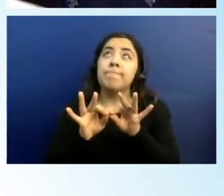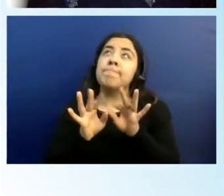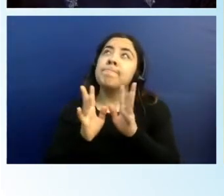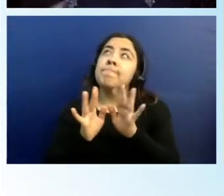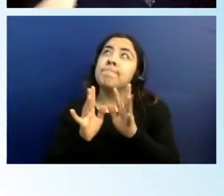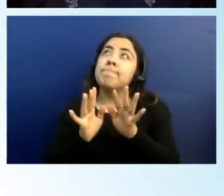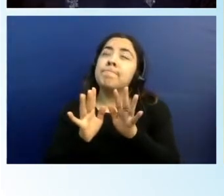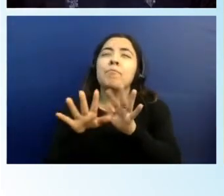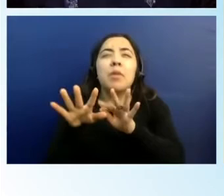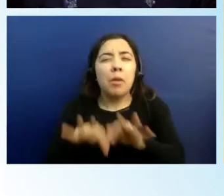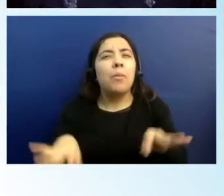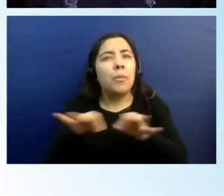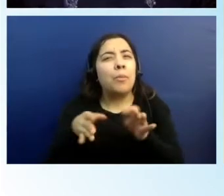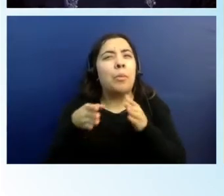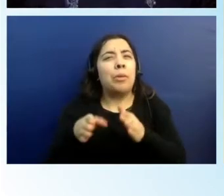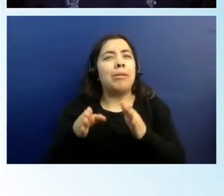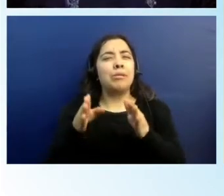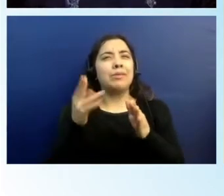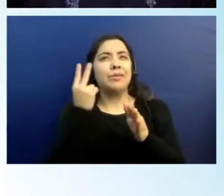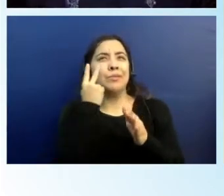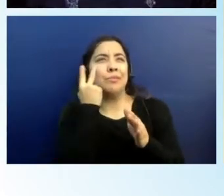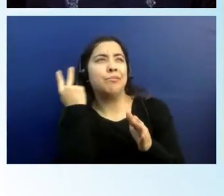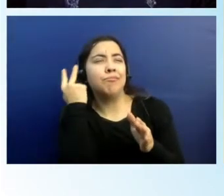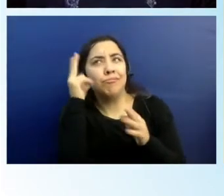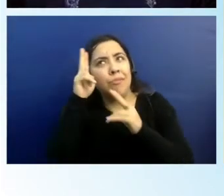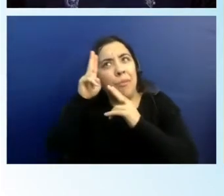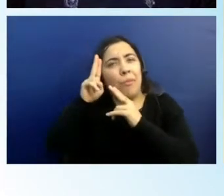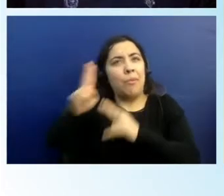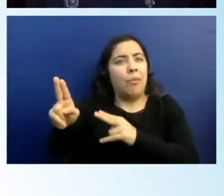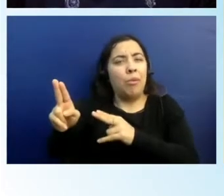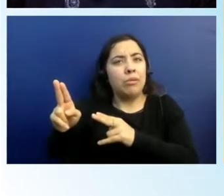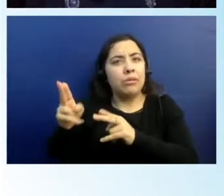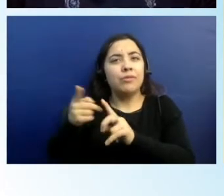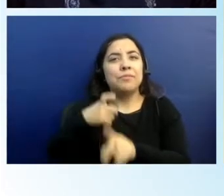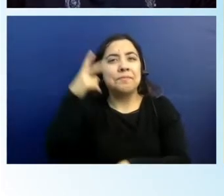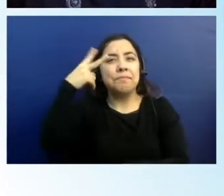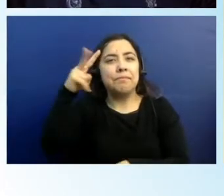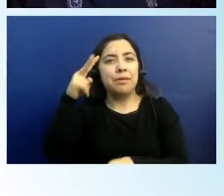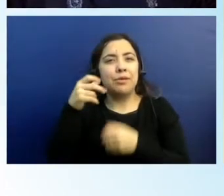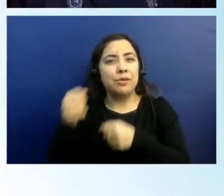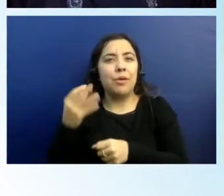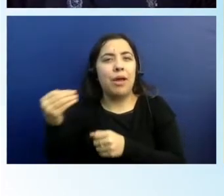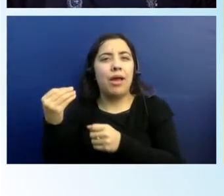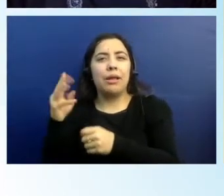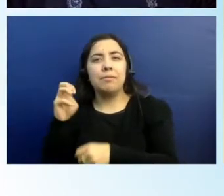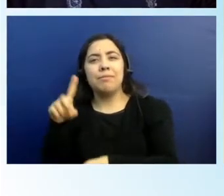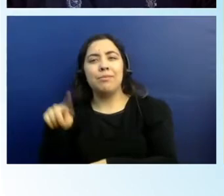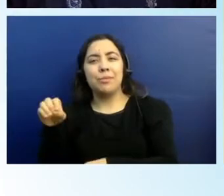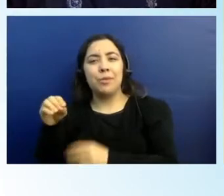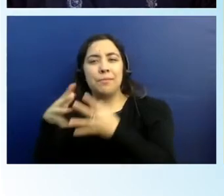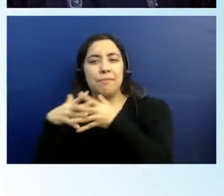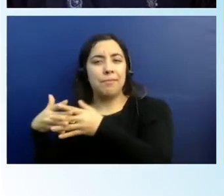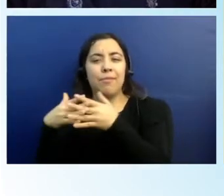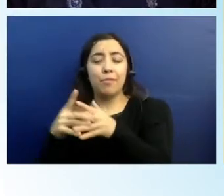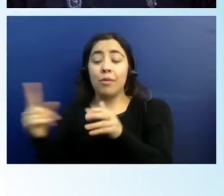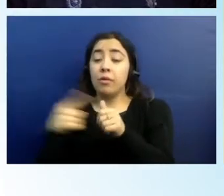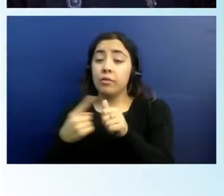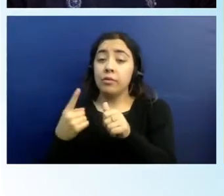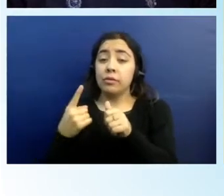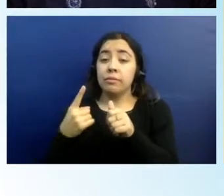important way of memorializing. It comes from Mexico and Mesoamerica. The First Day of the